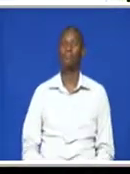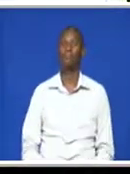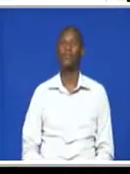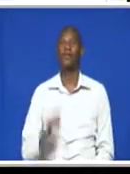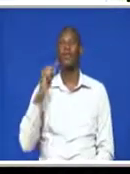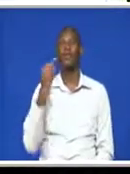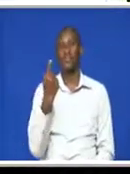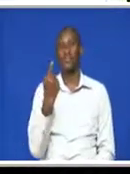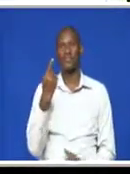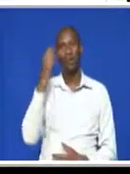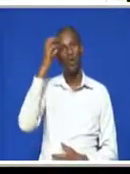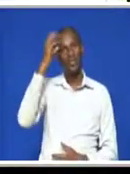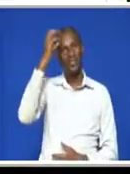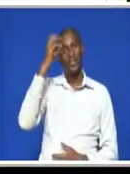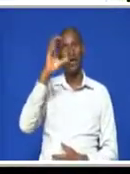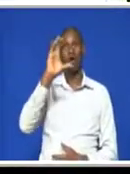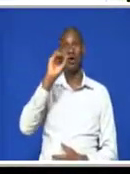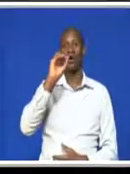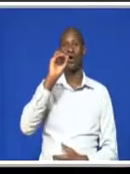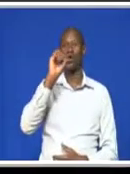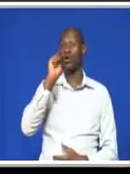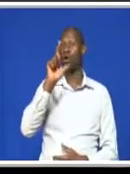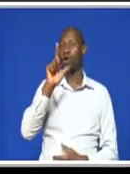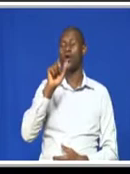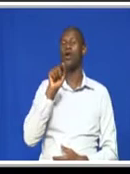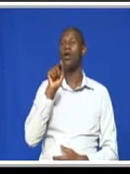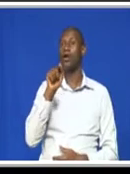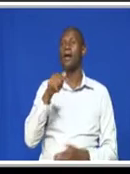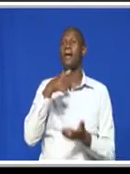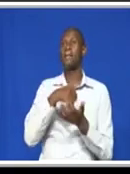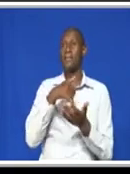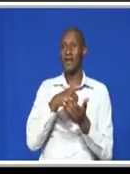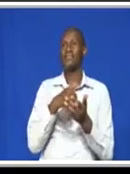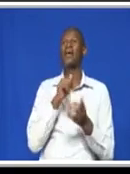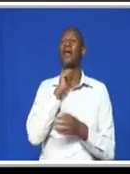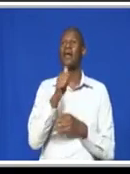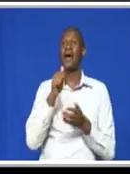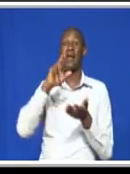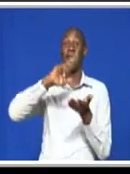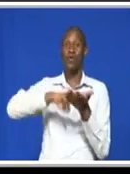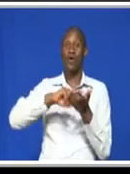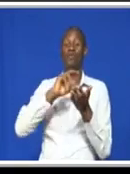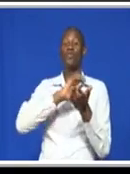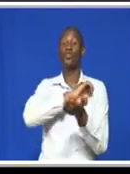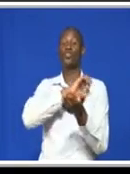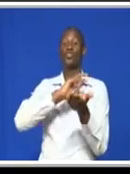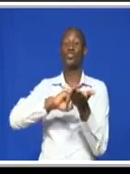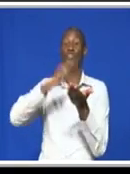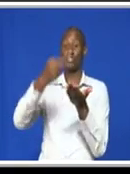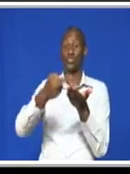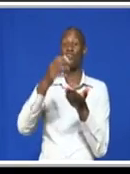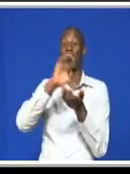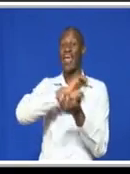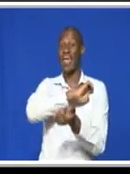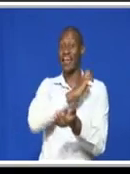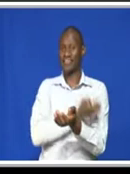Let us start by considering coal. Coal is part of what we refer to as non-renewable sources of energy. And